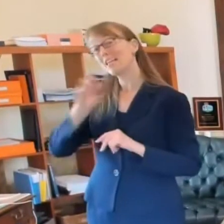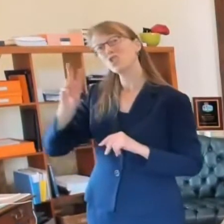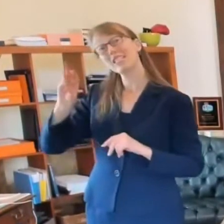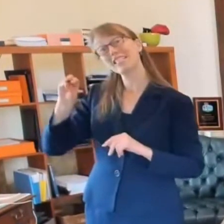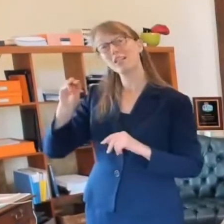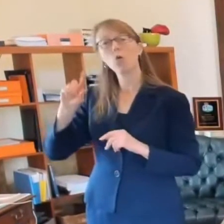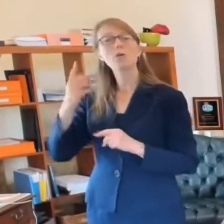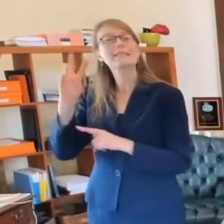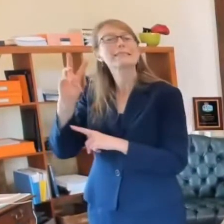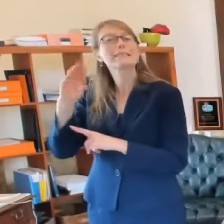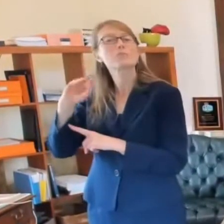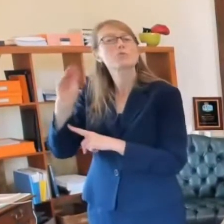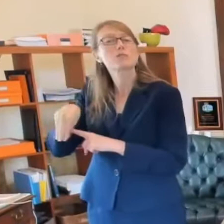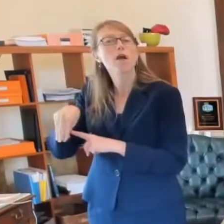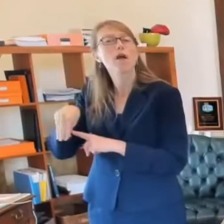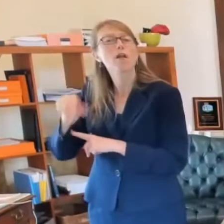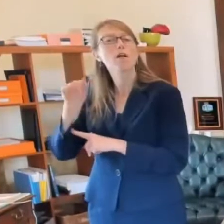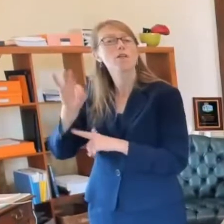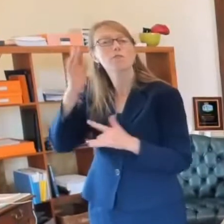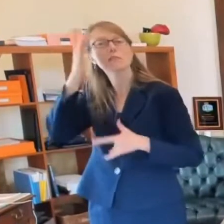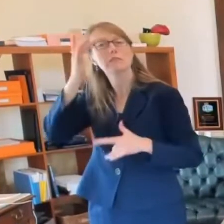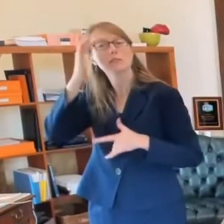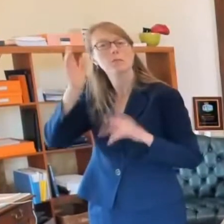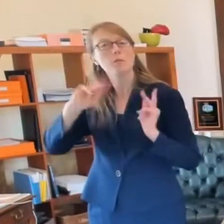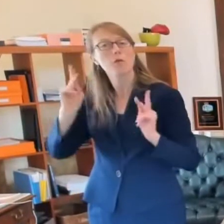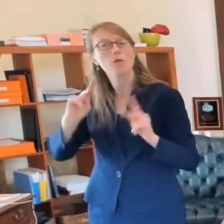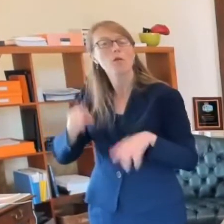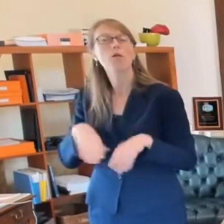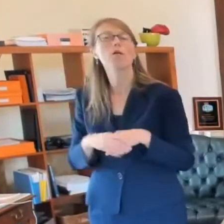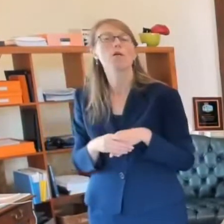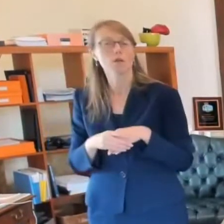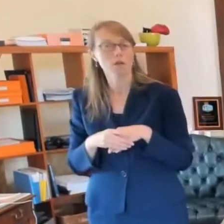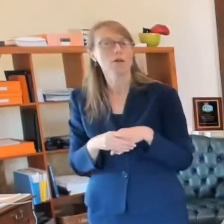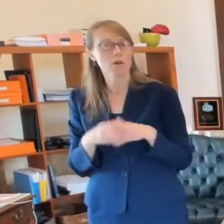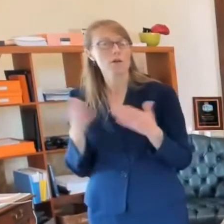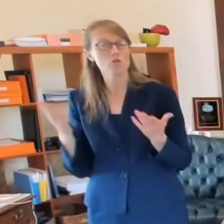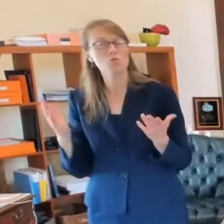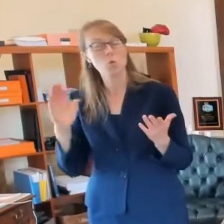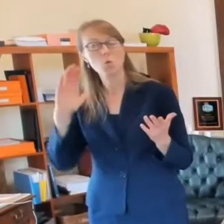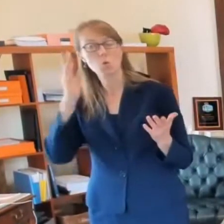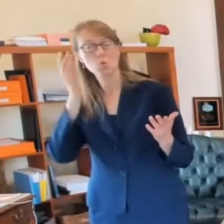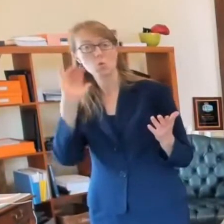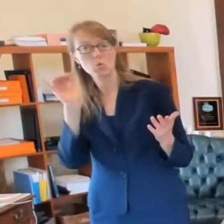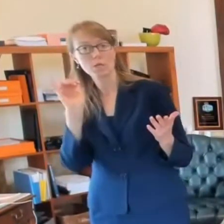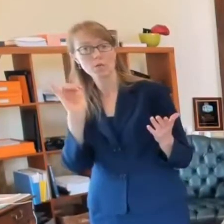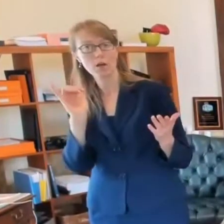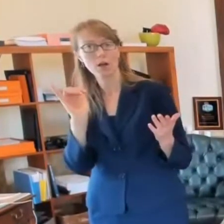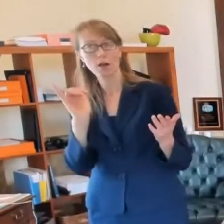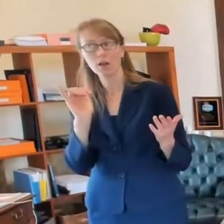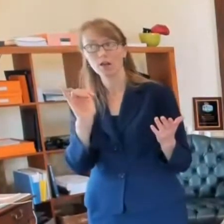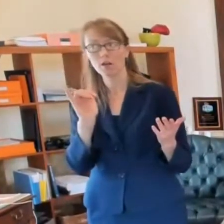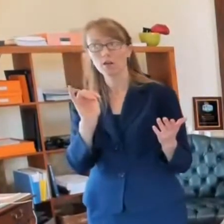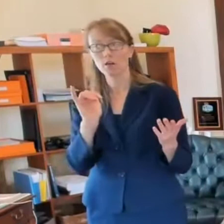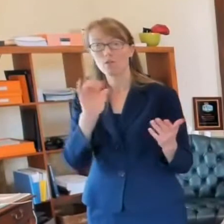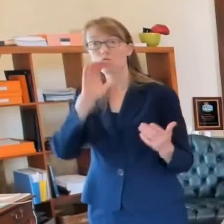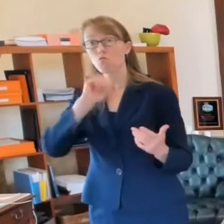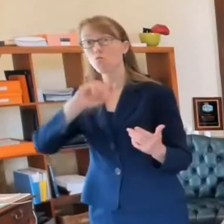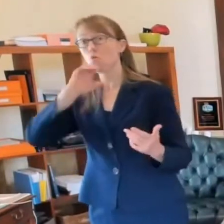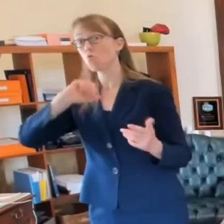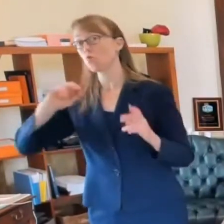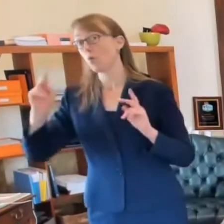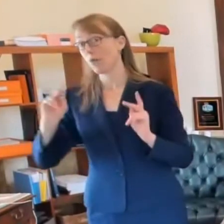count for 4%, 3.7. So it does appear that older